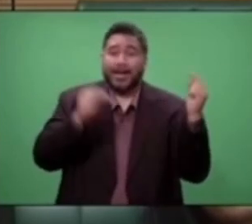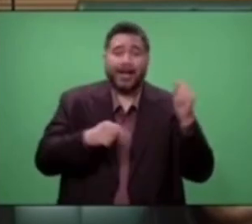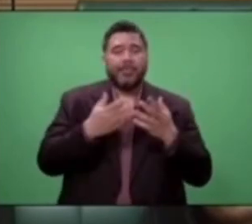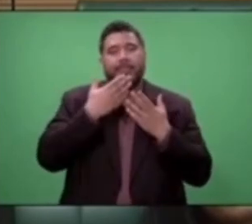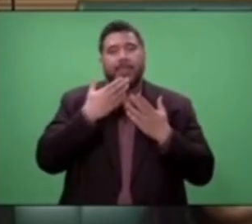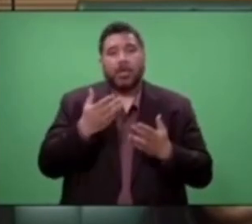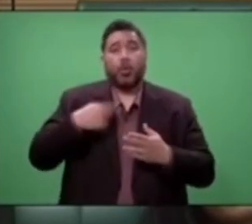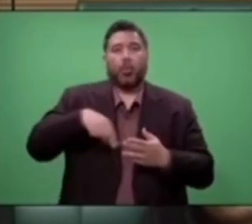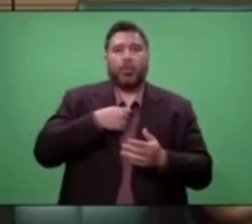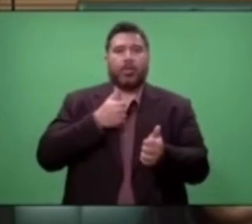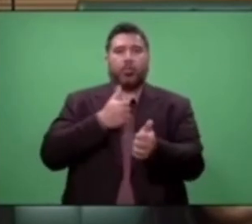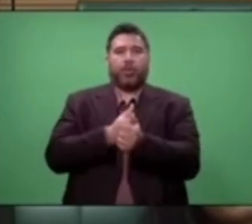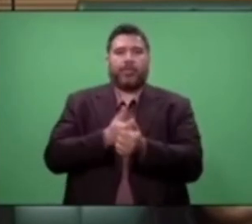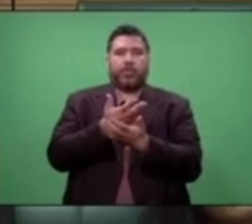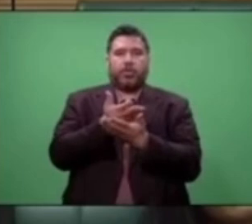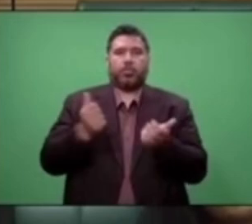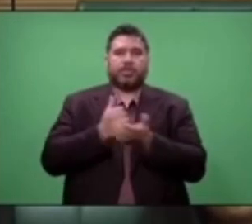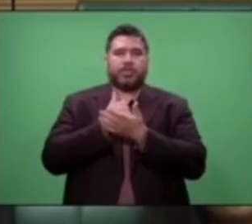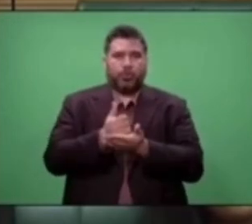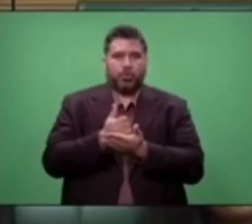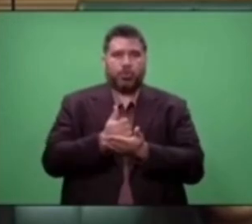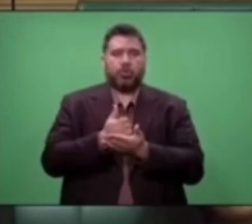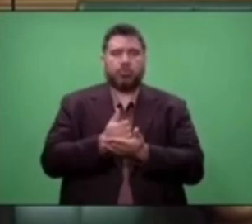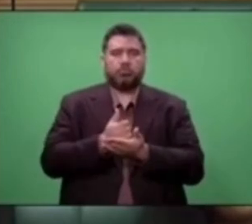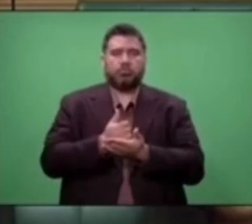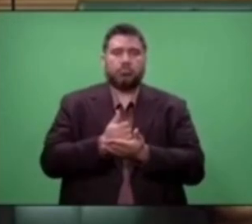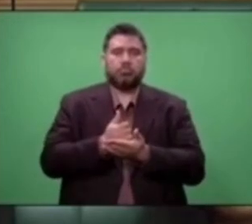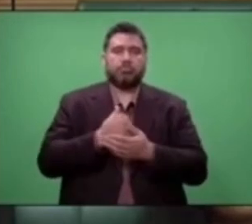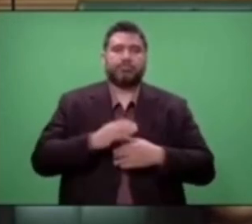with you, we see you. Kia kahala tātou.